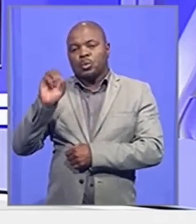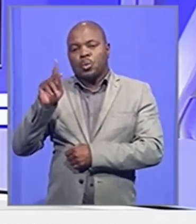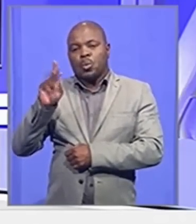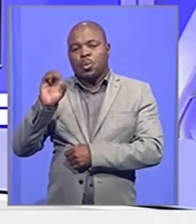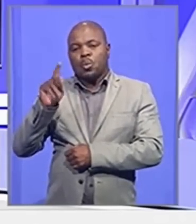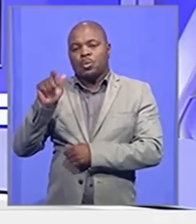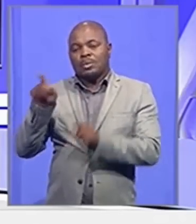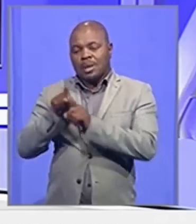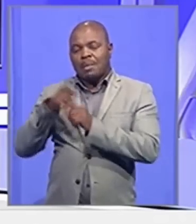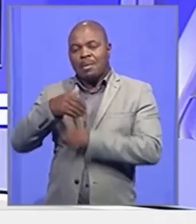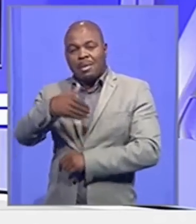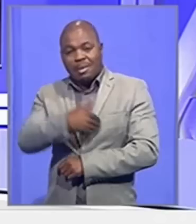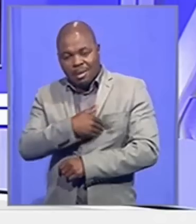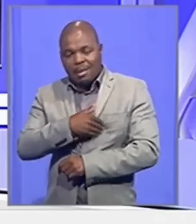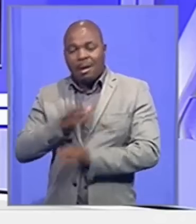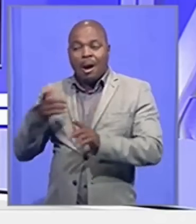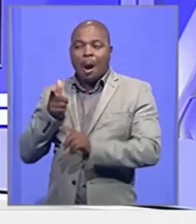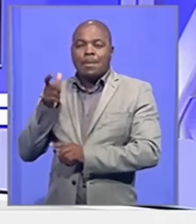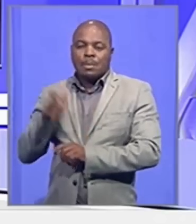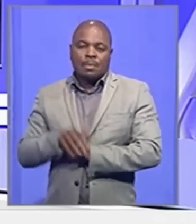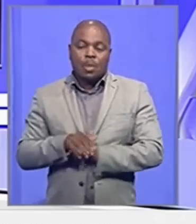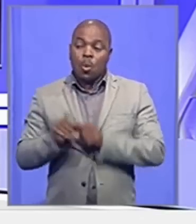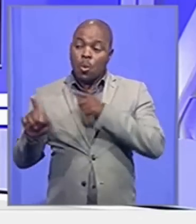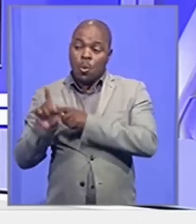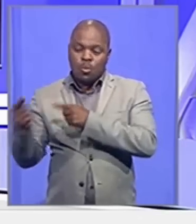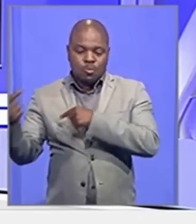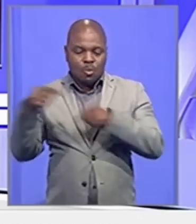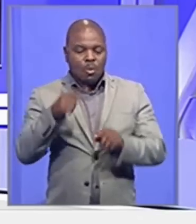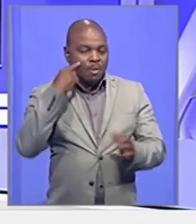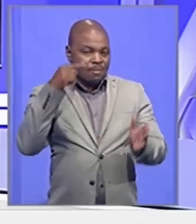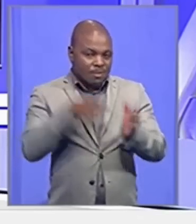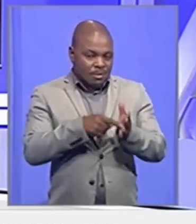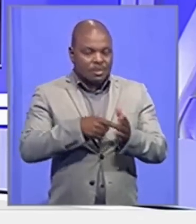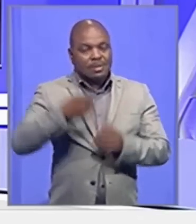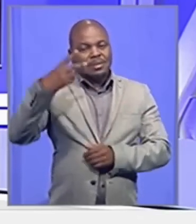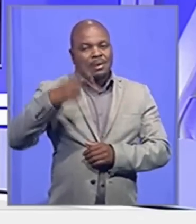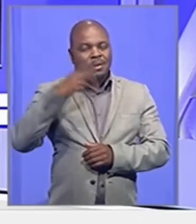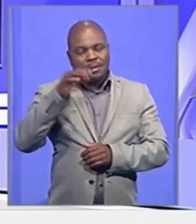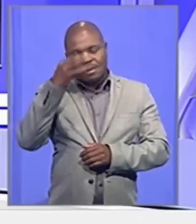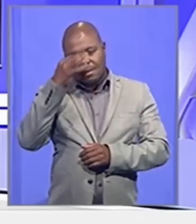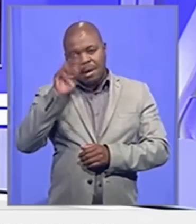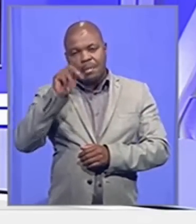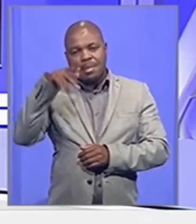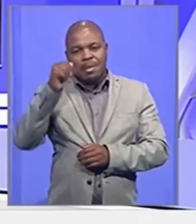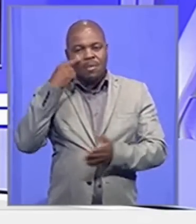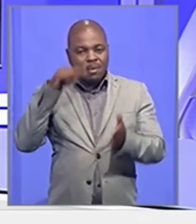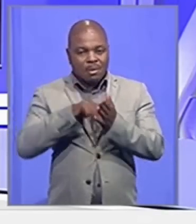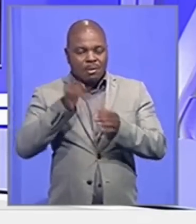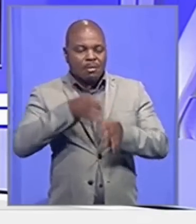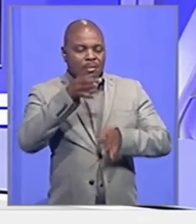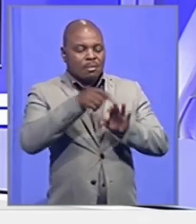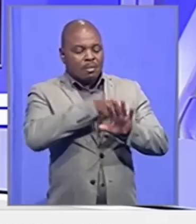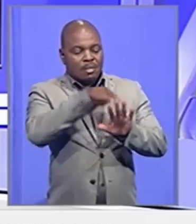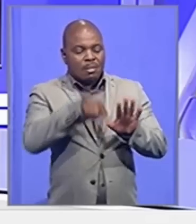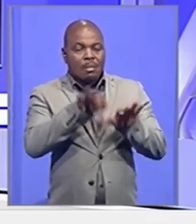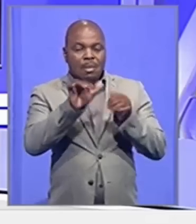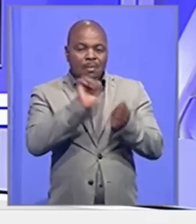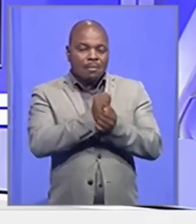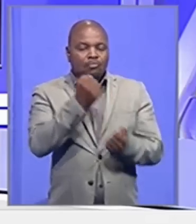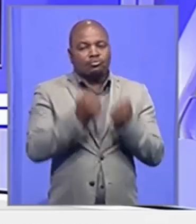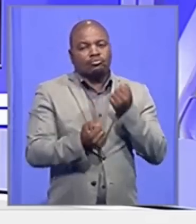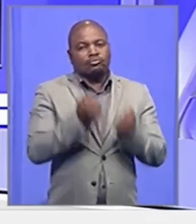ka go thuntsiwa bosigo jo. O ne a rebola bosupi jaaka paki ya bobedi ya puso mo tshekong ya balatofadiwa ba le